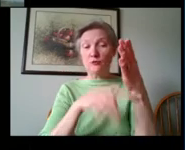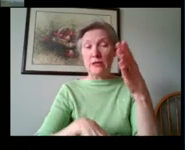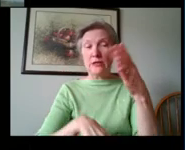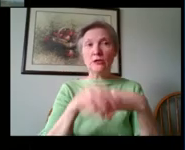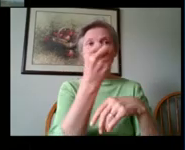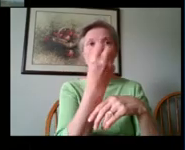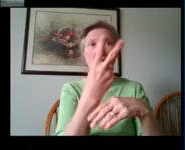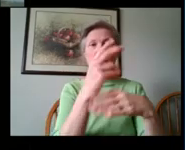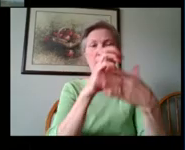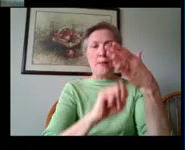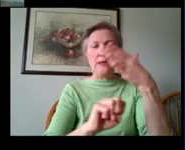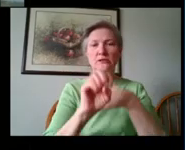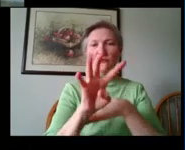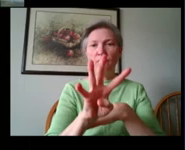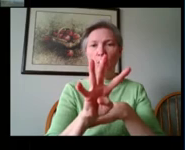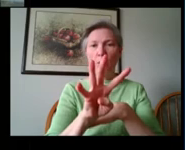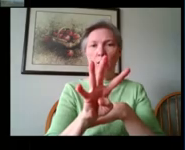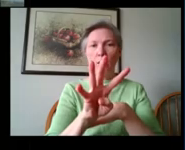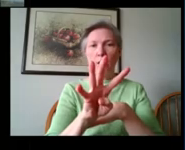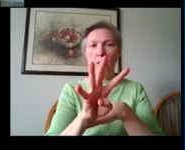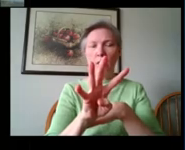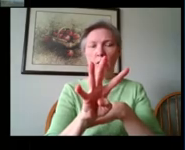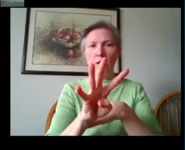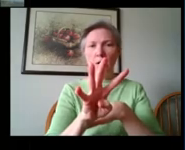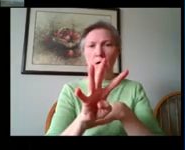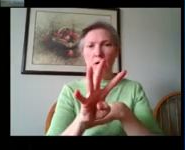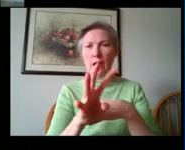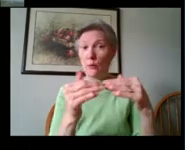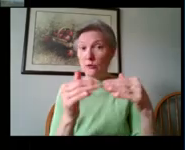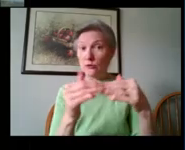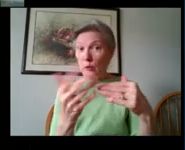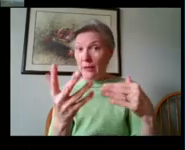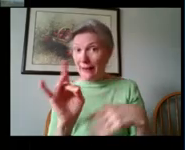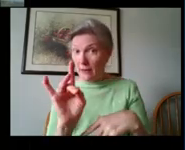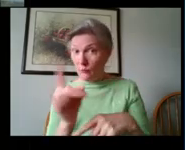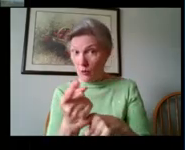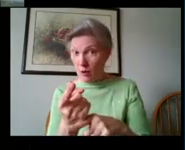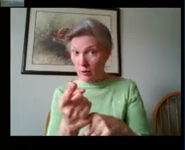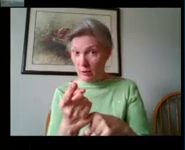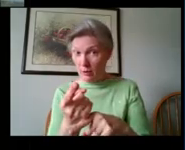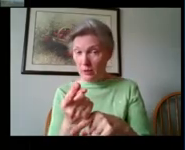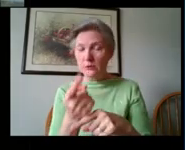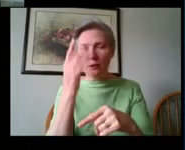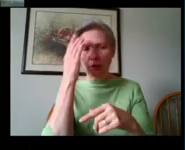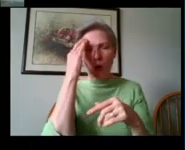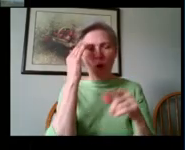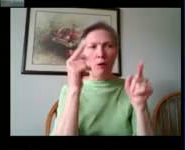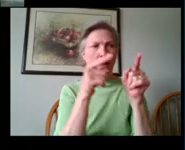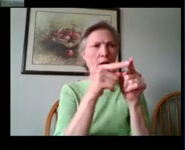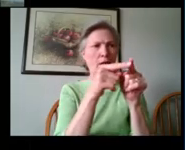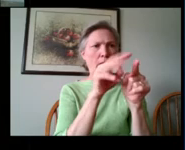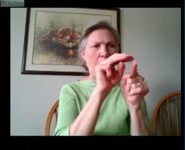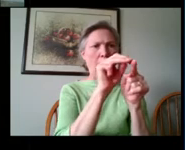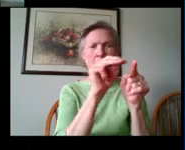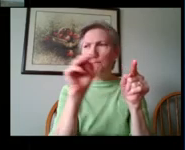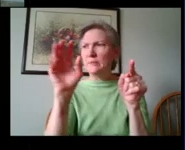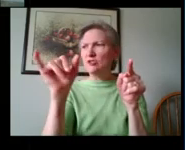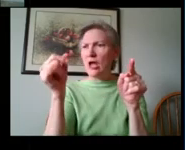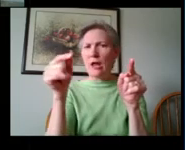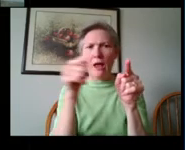4. If I subtract 4 from 12, I will get 8, right? And so we know that the answer then would be